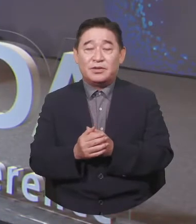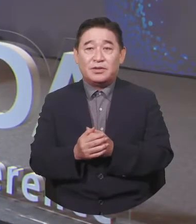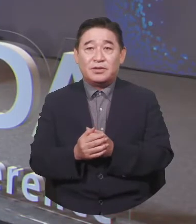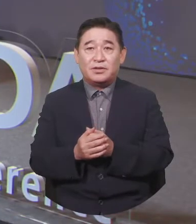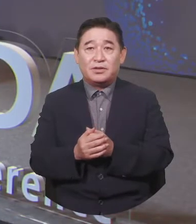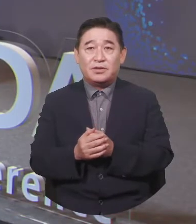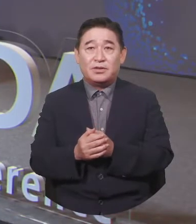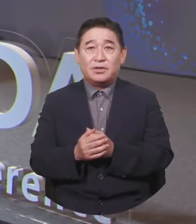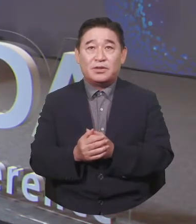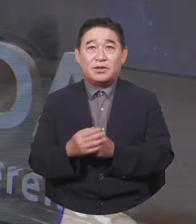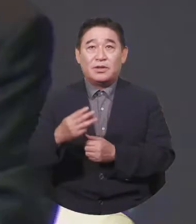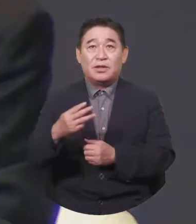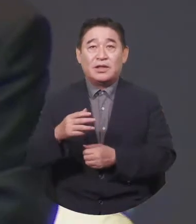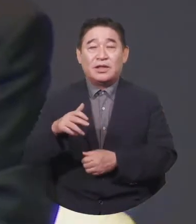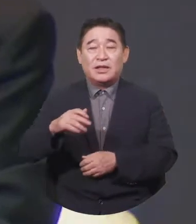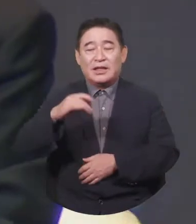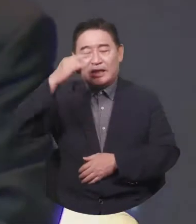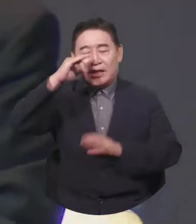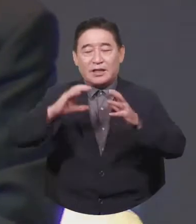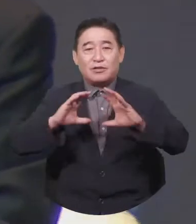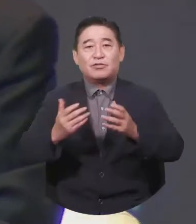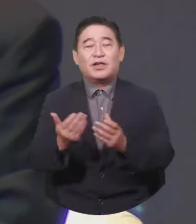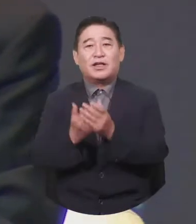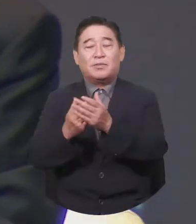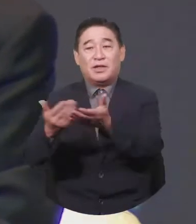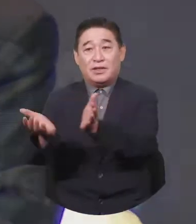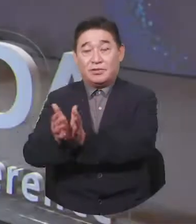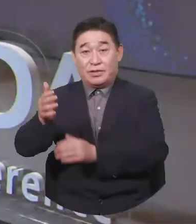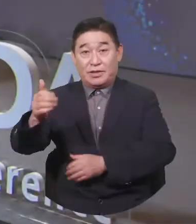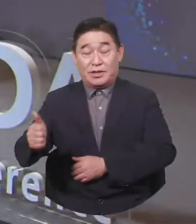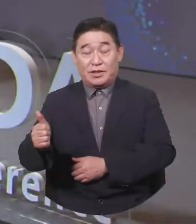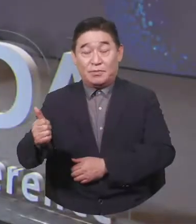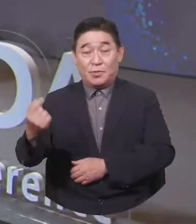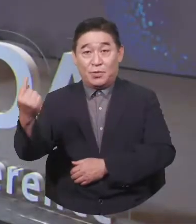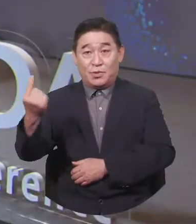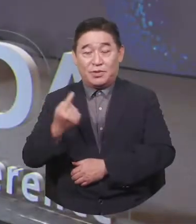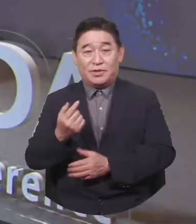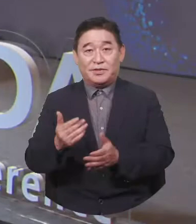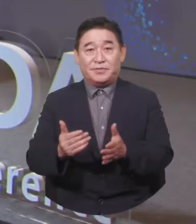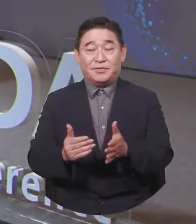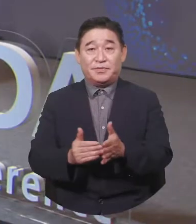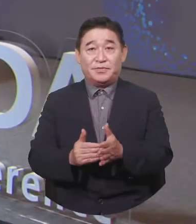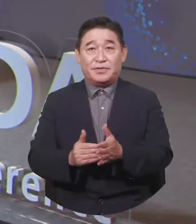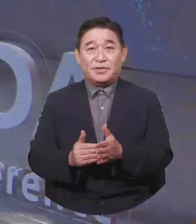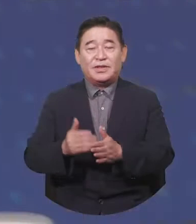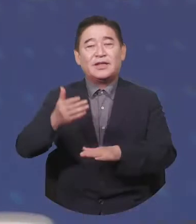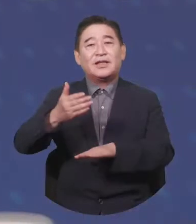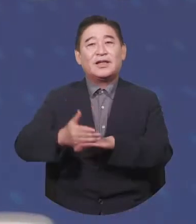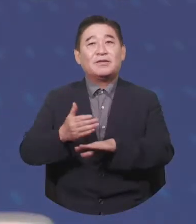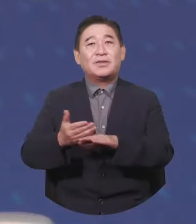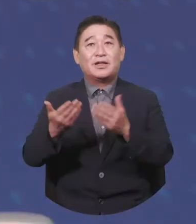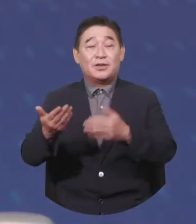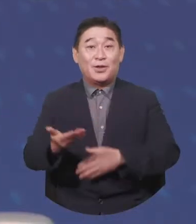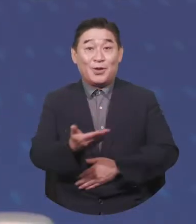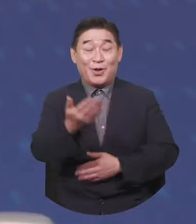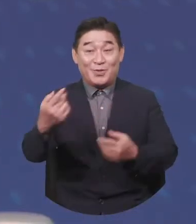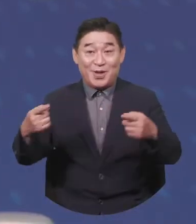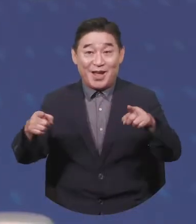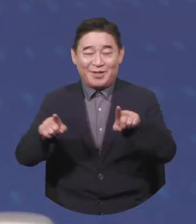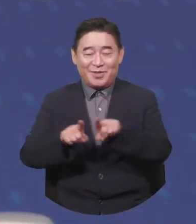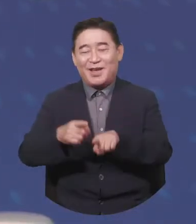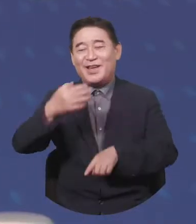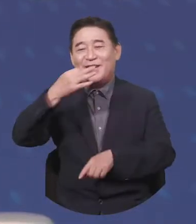Aid. Thank you all for joining the session today, and we really look forward to hearing your insights and learning from your